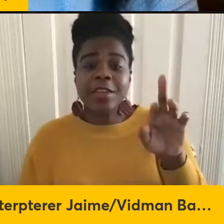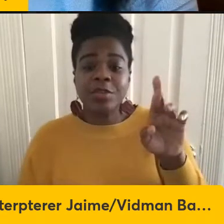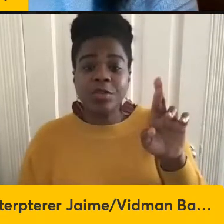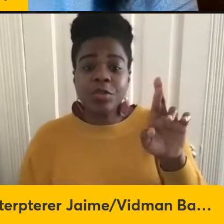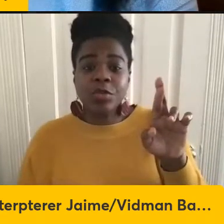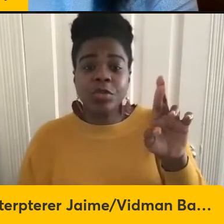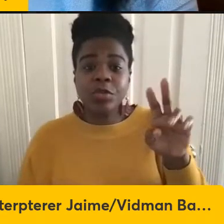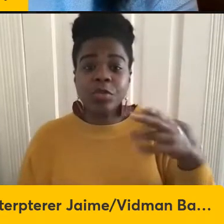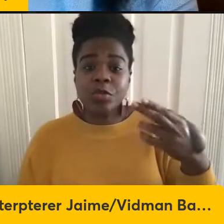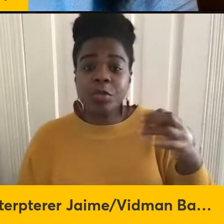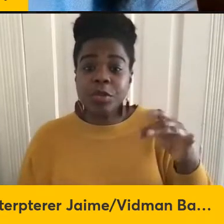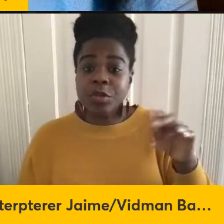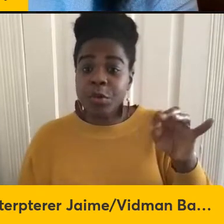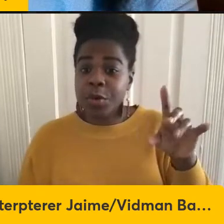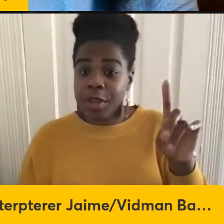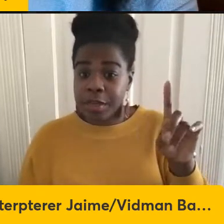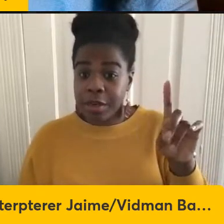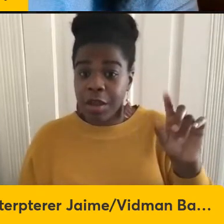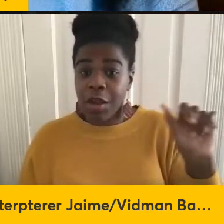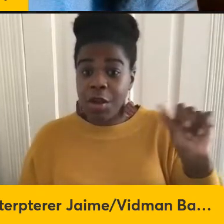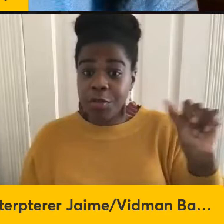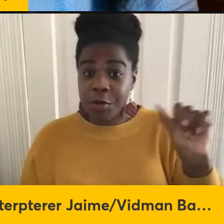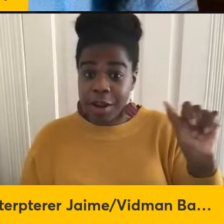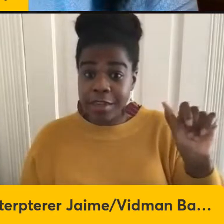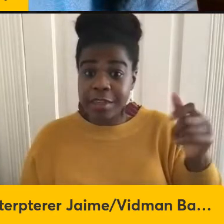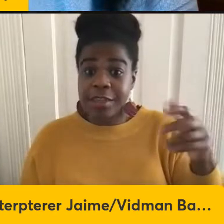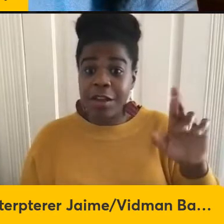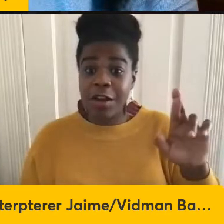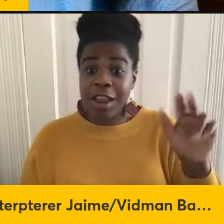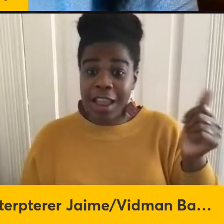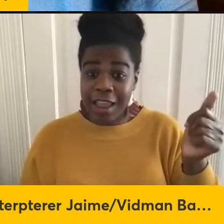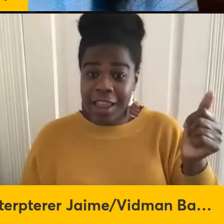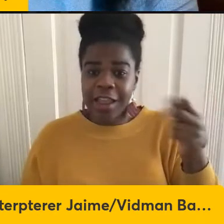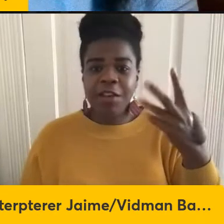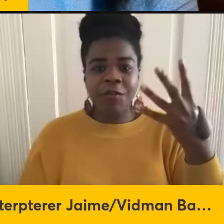patient who has been living with the disease for 4 years.